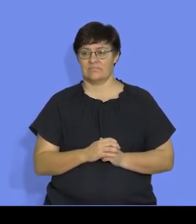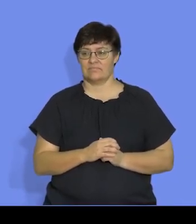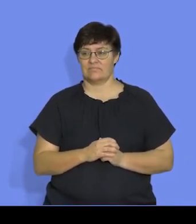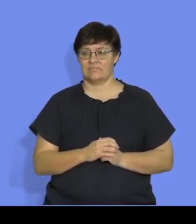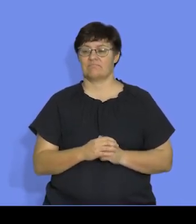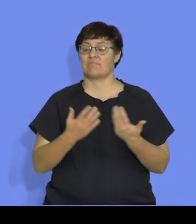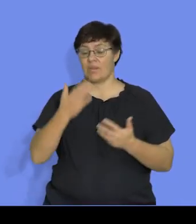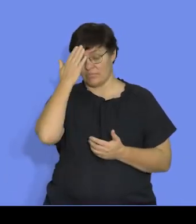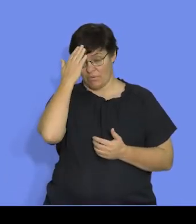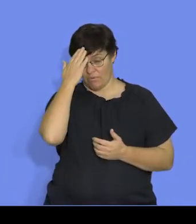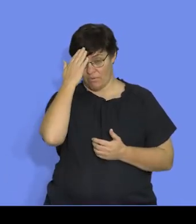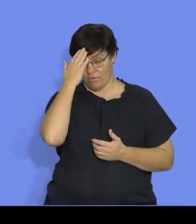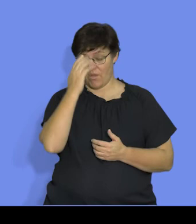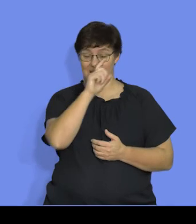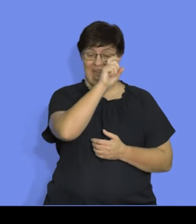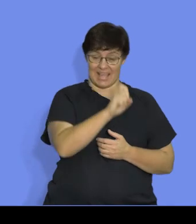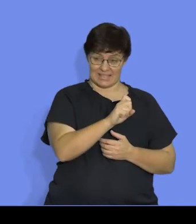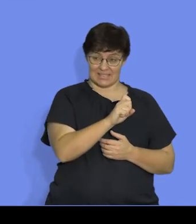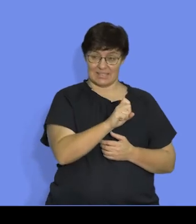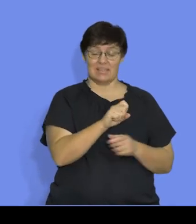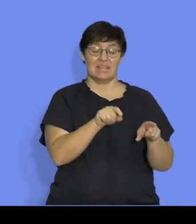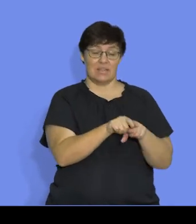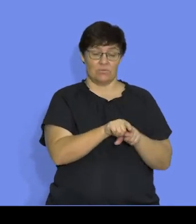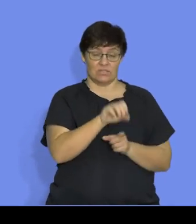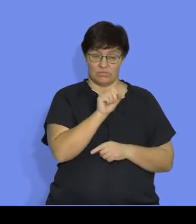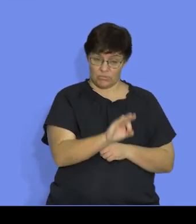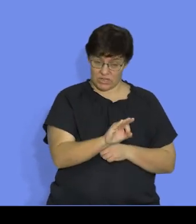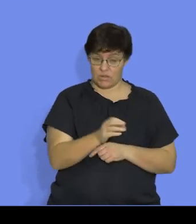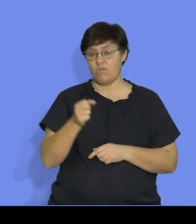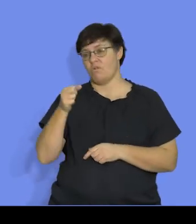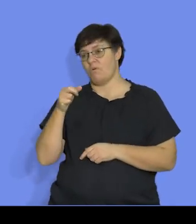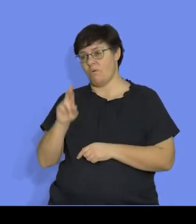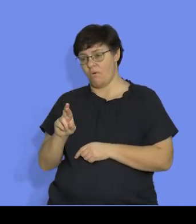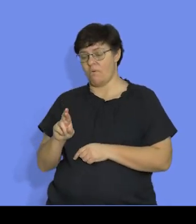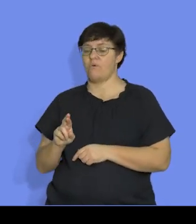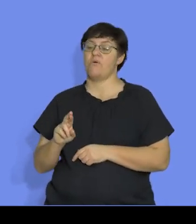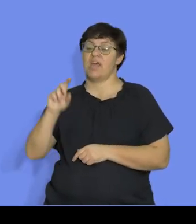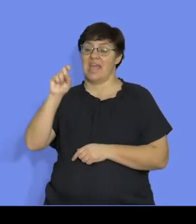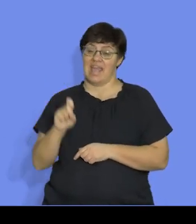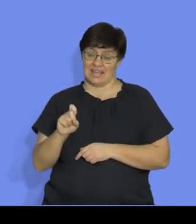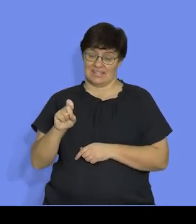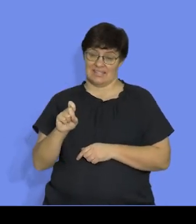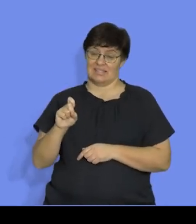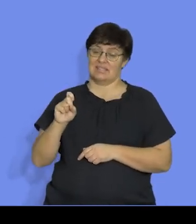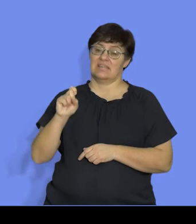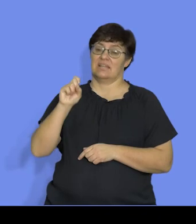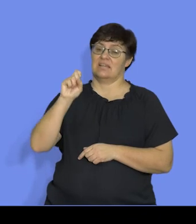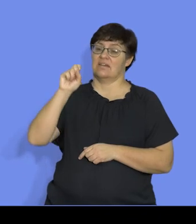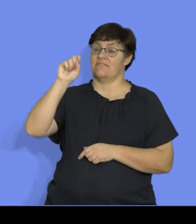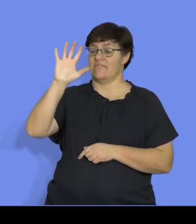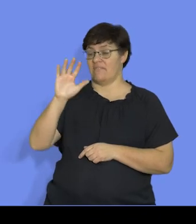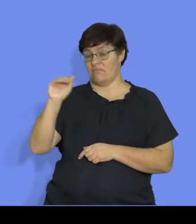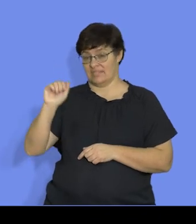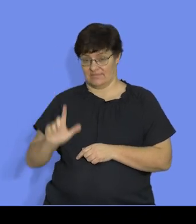So I know that my two x values are x is equal to 3 and x is equal to 5